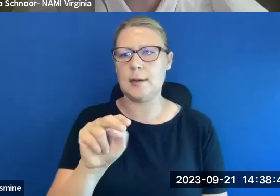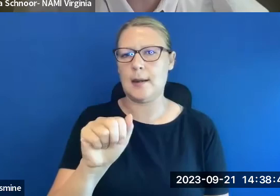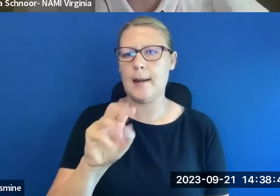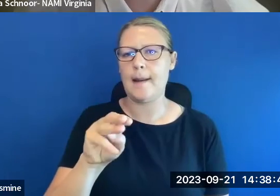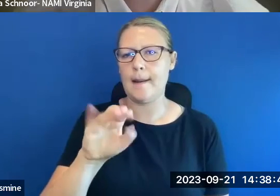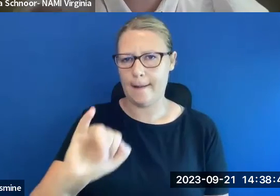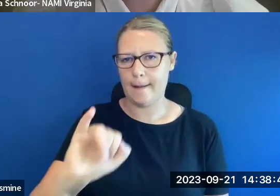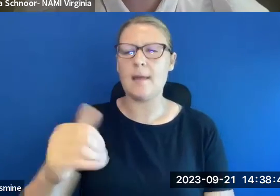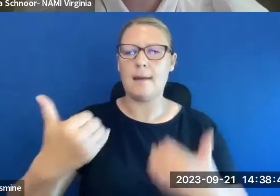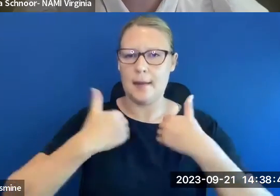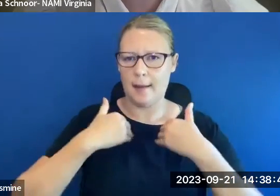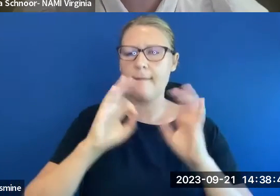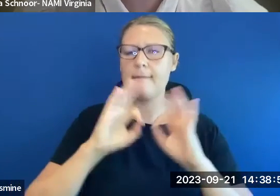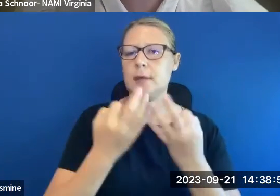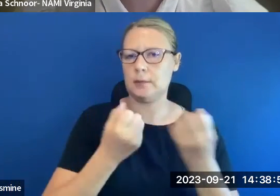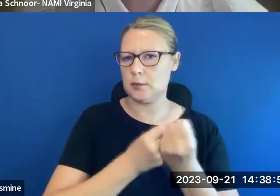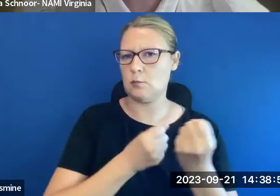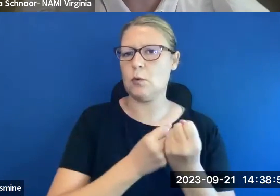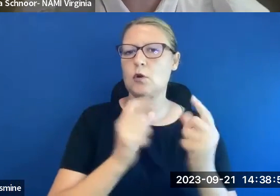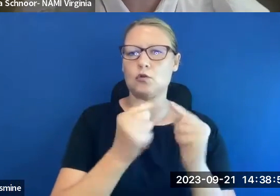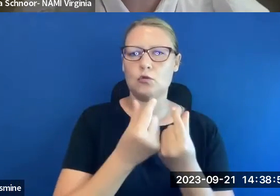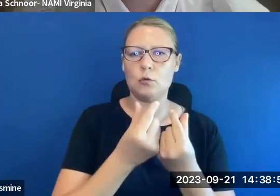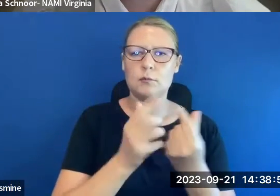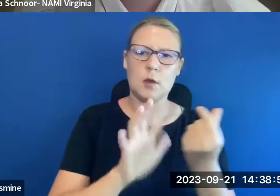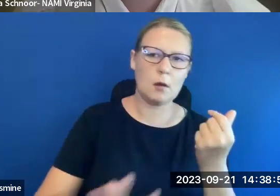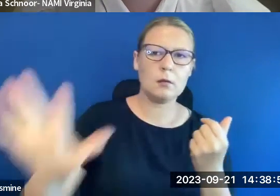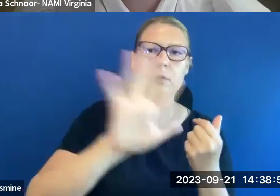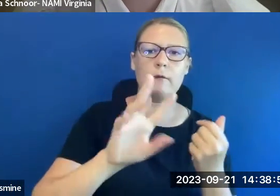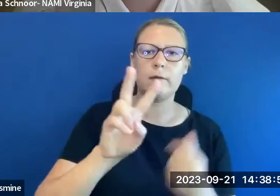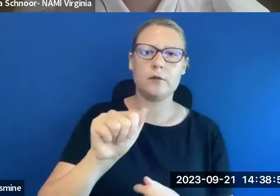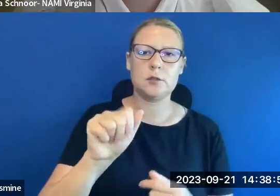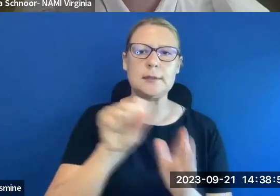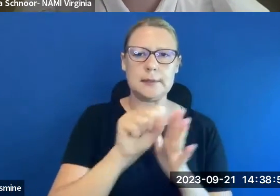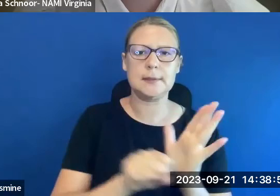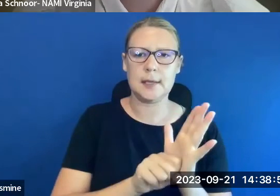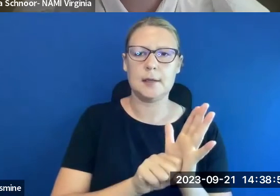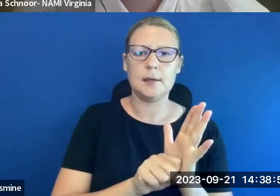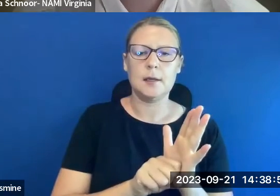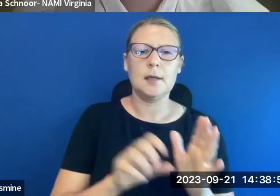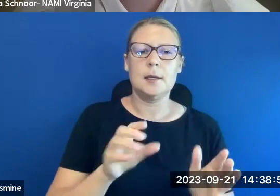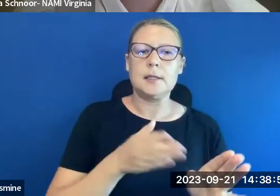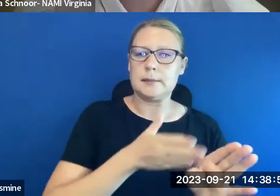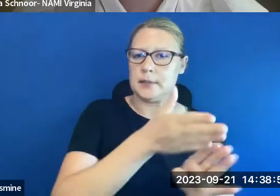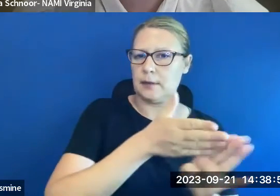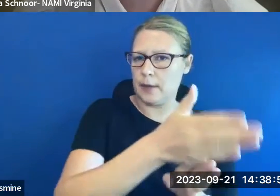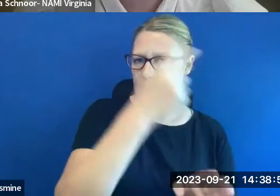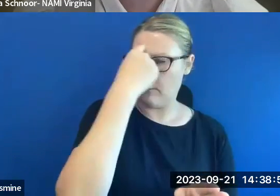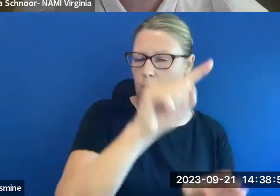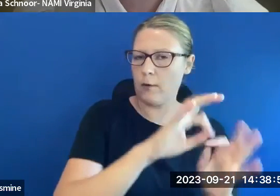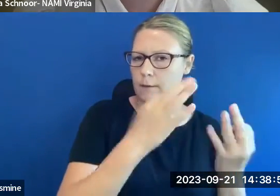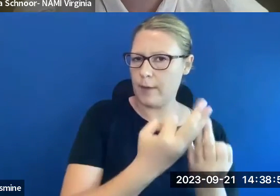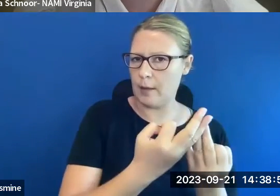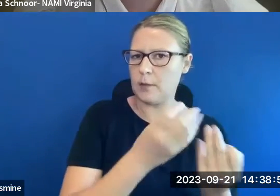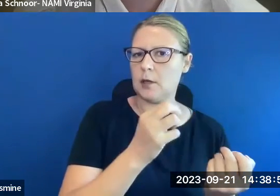have family support groups throughout the state, specifically for the families and loved ones of people with mental